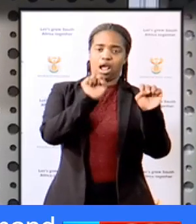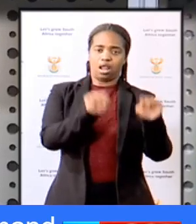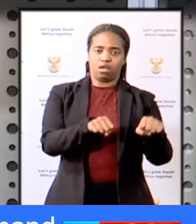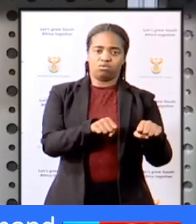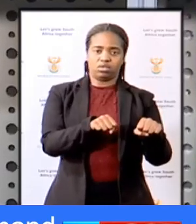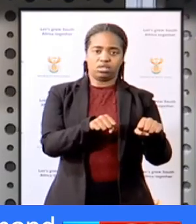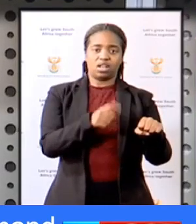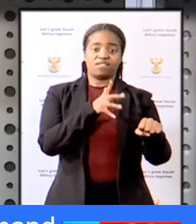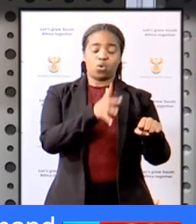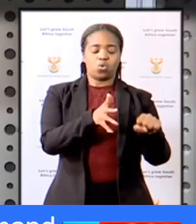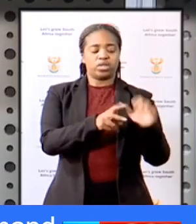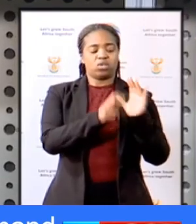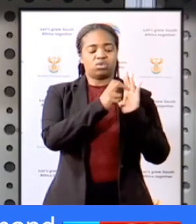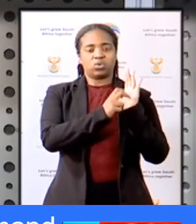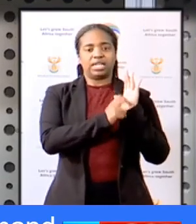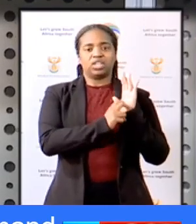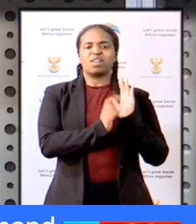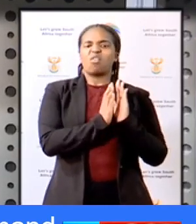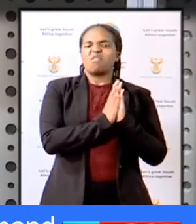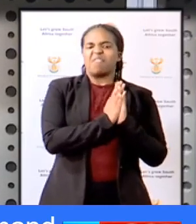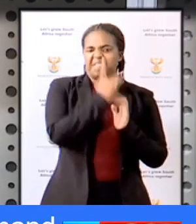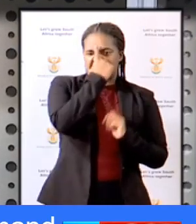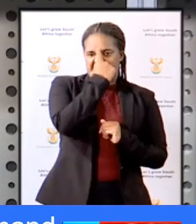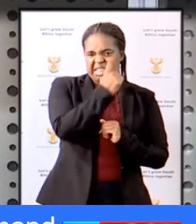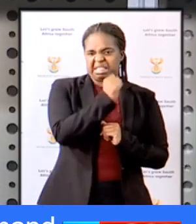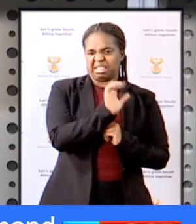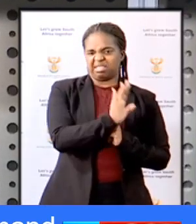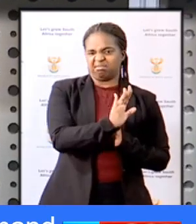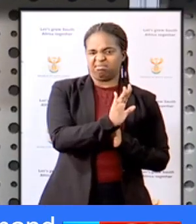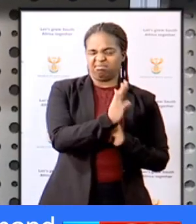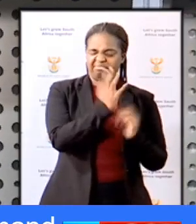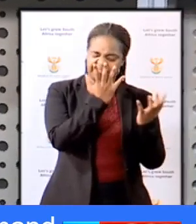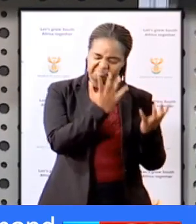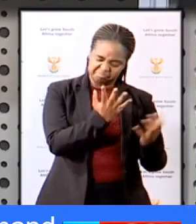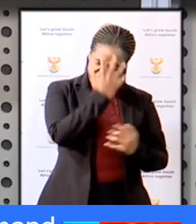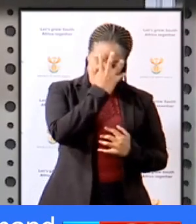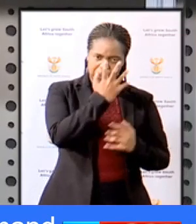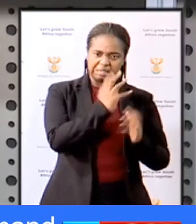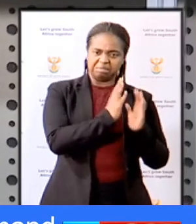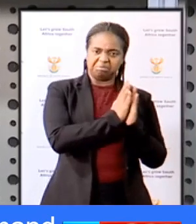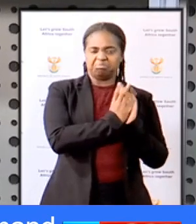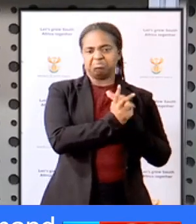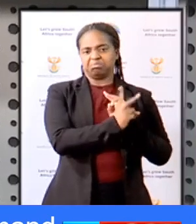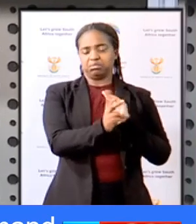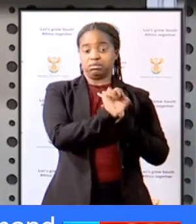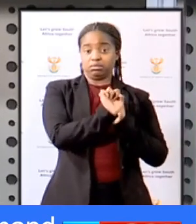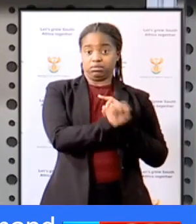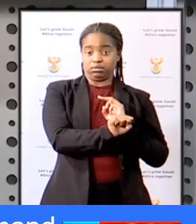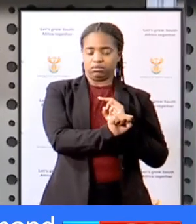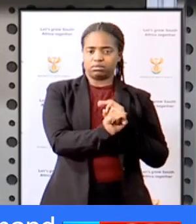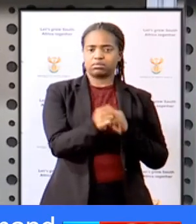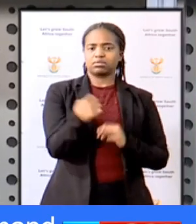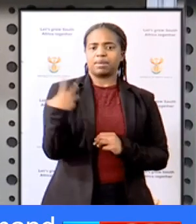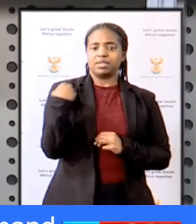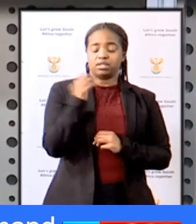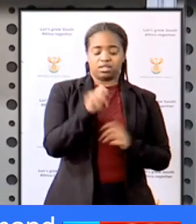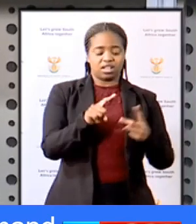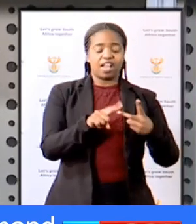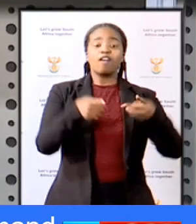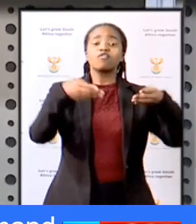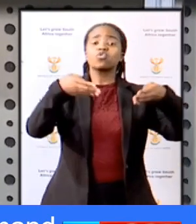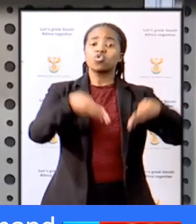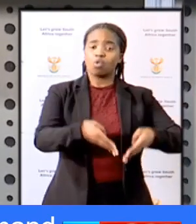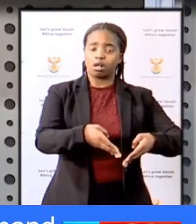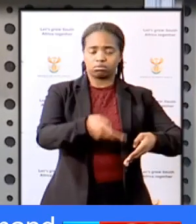in terms of the regulations for faith-based institutions. As the minister has already said, a funeral,